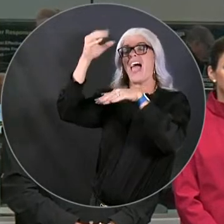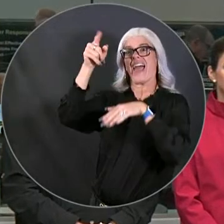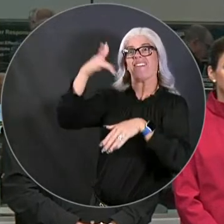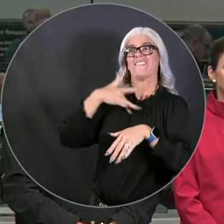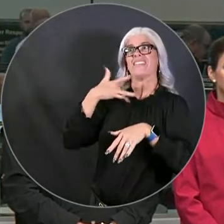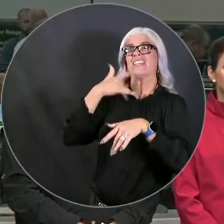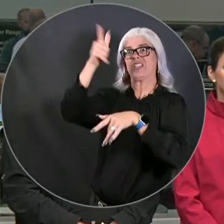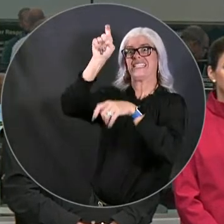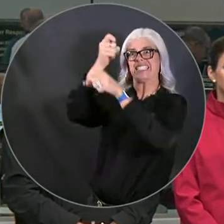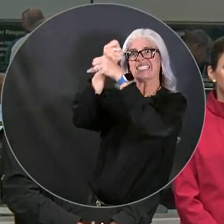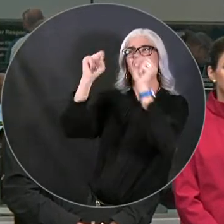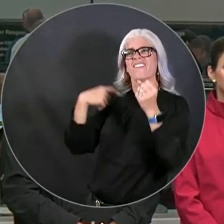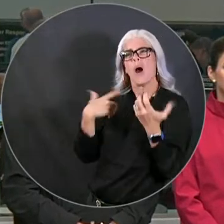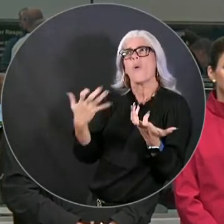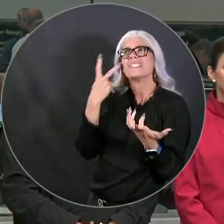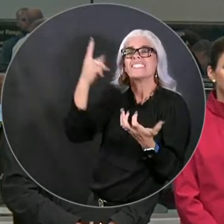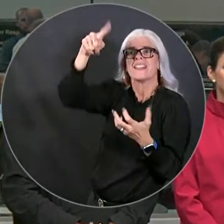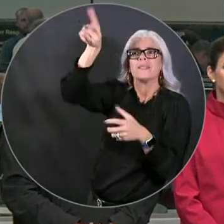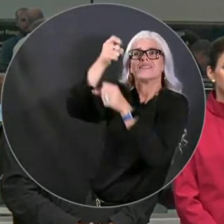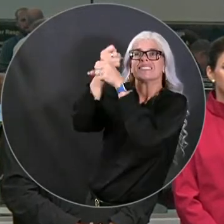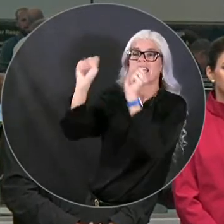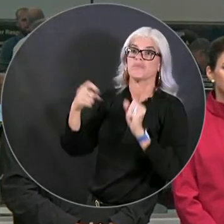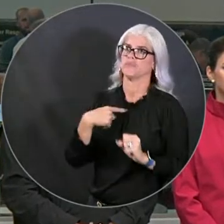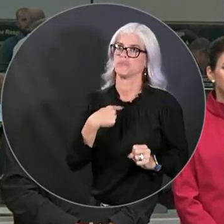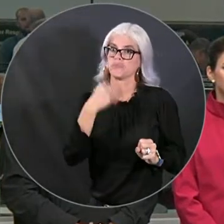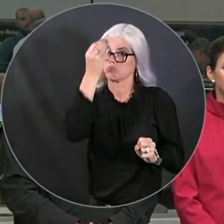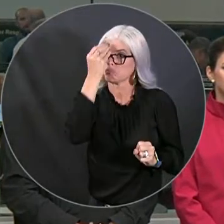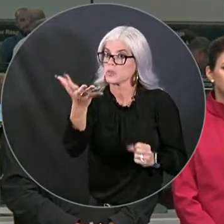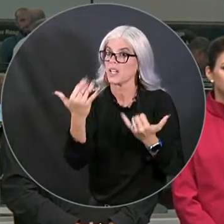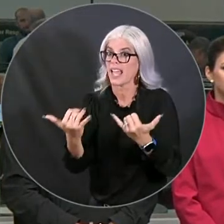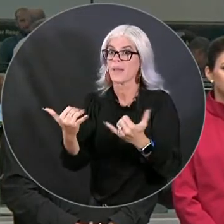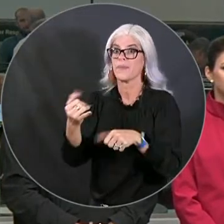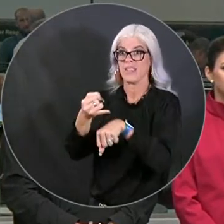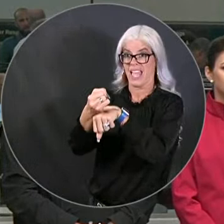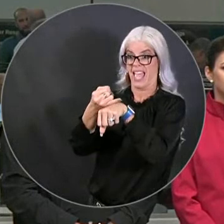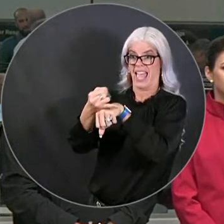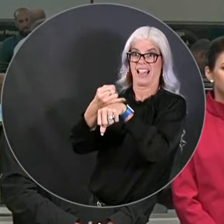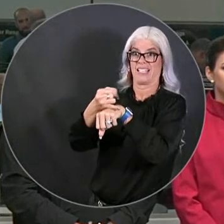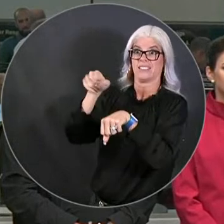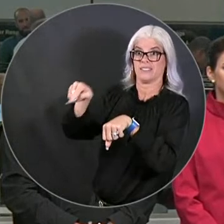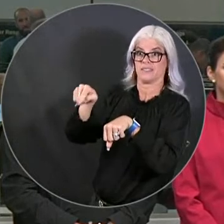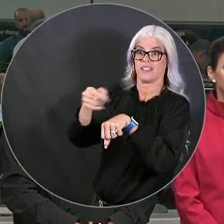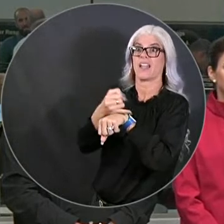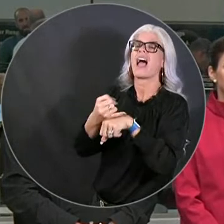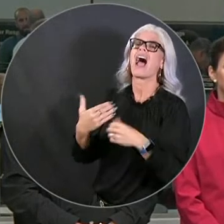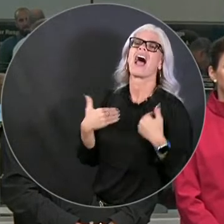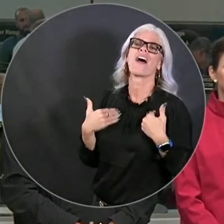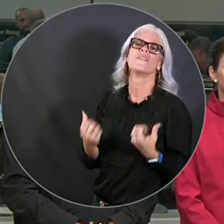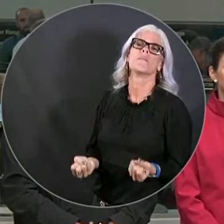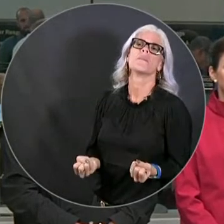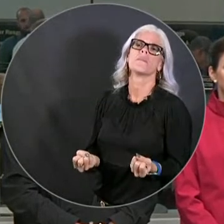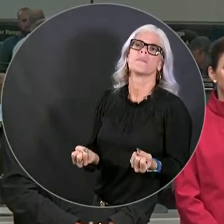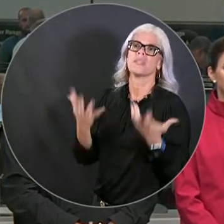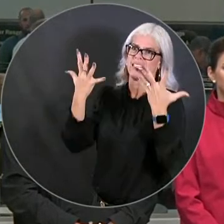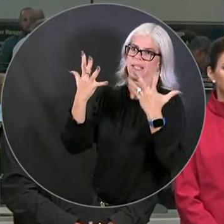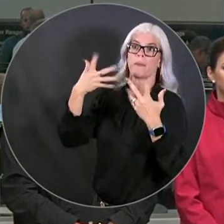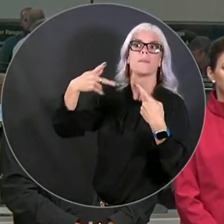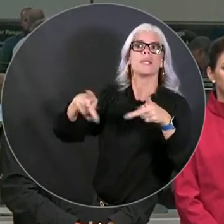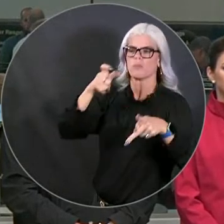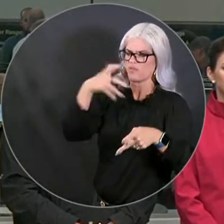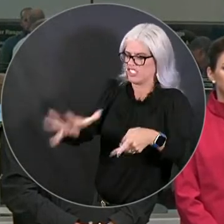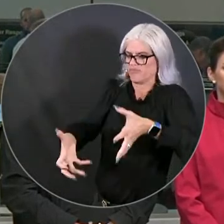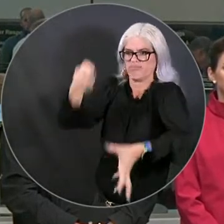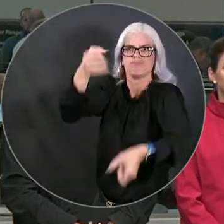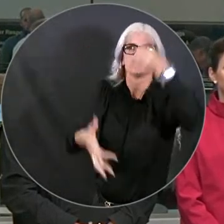brought to safety. And I can tell you in the barrier islands, I mean, there have been a number of people that have been helicoptered to safety, and it's